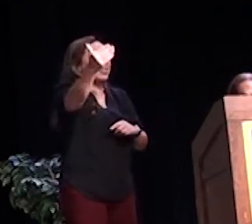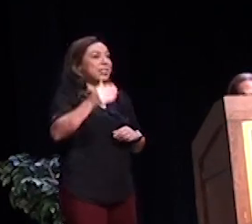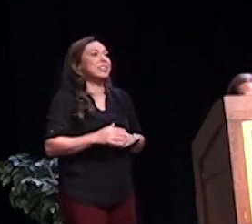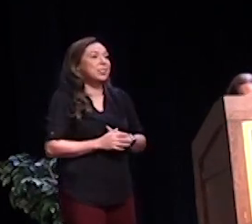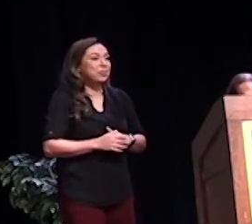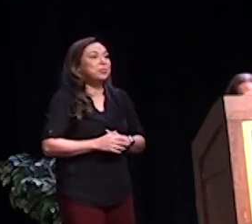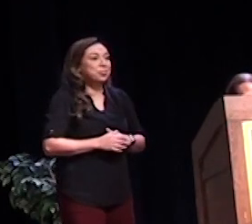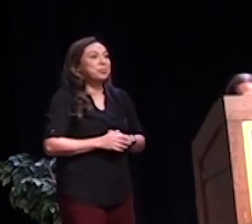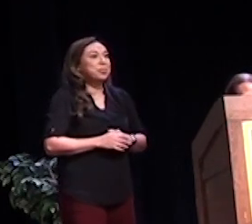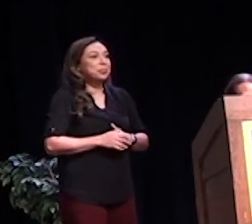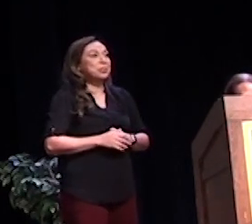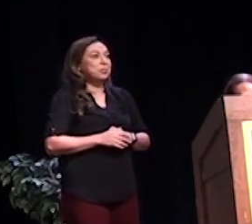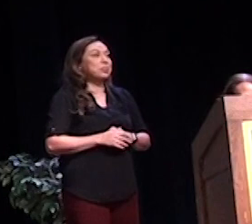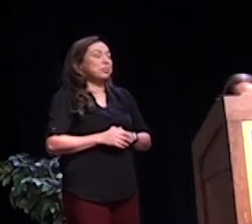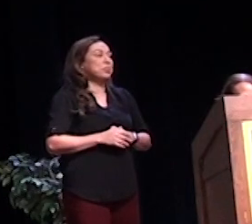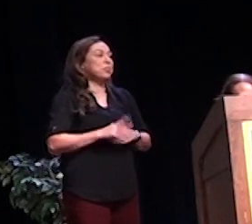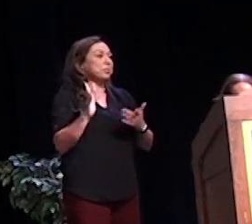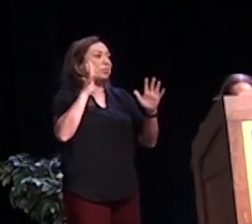You know,